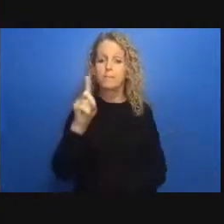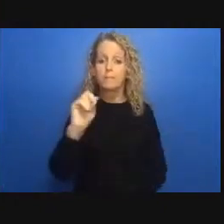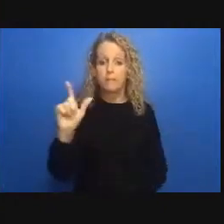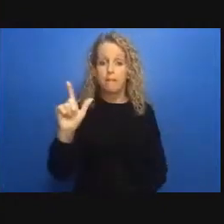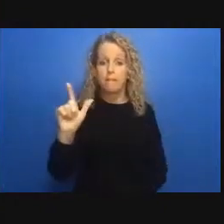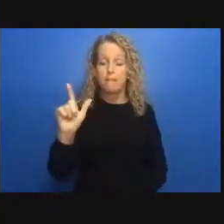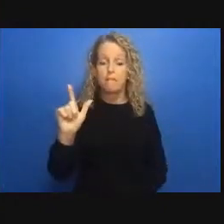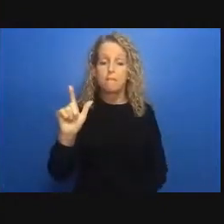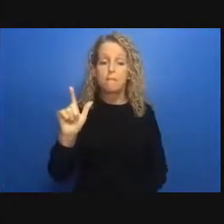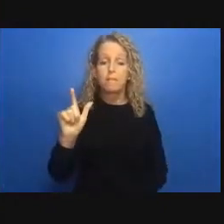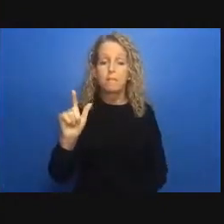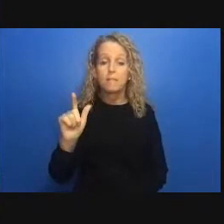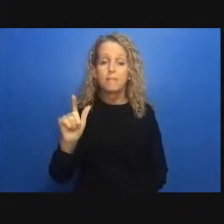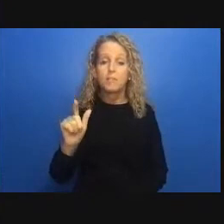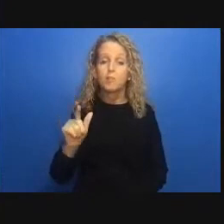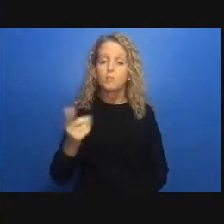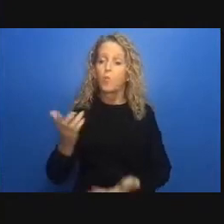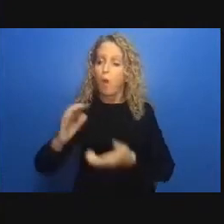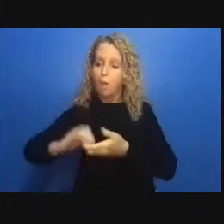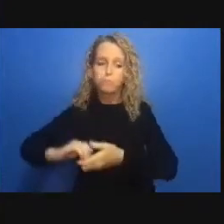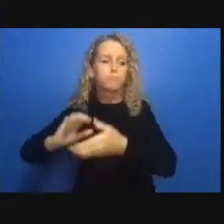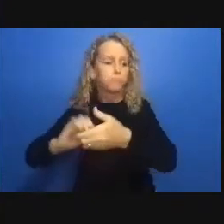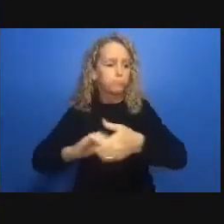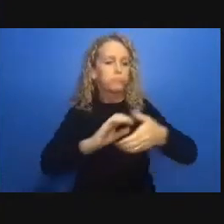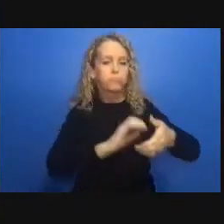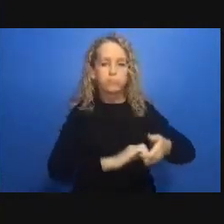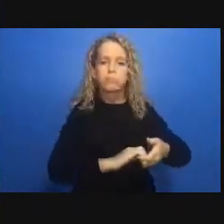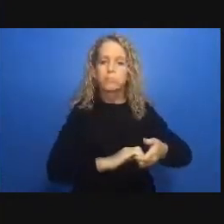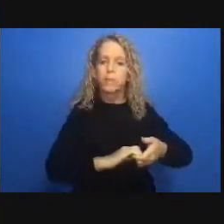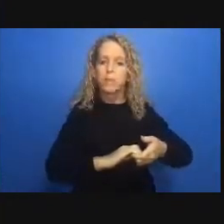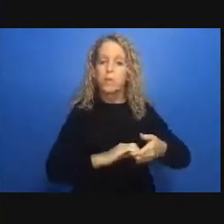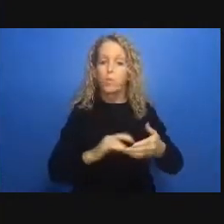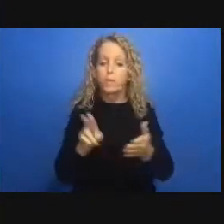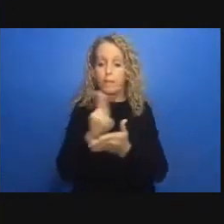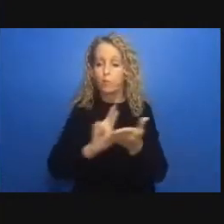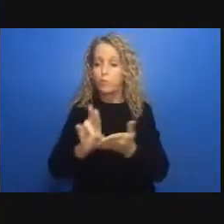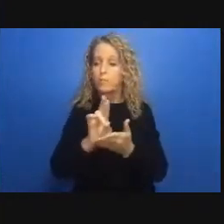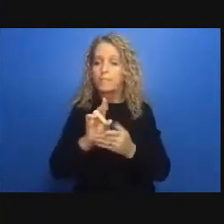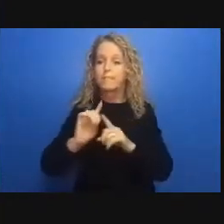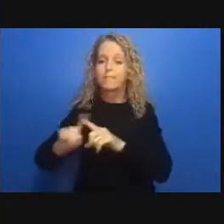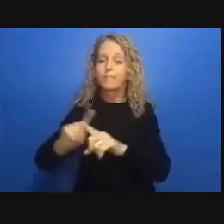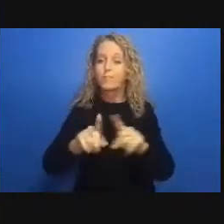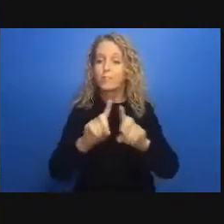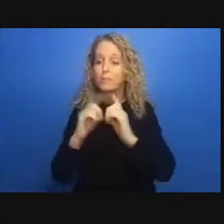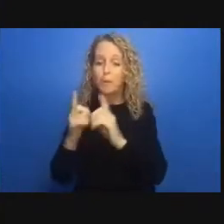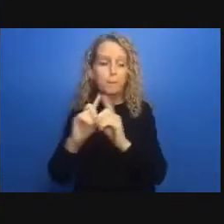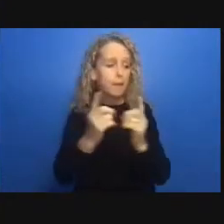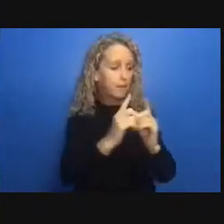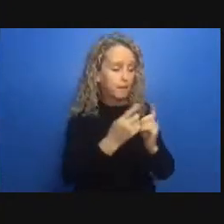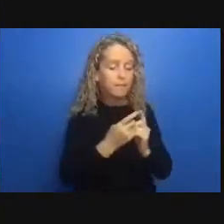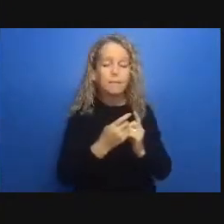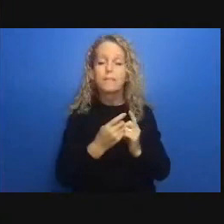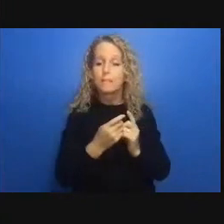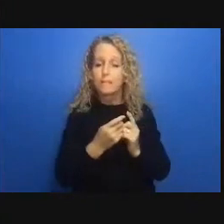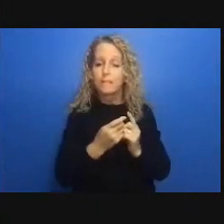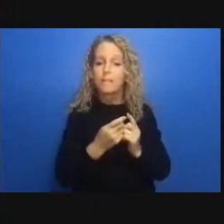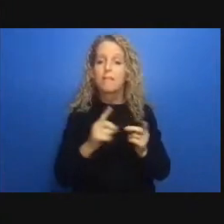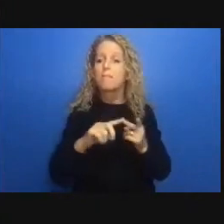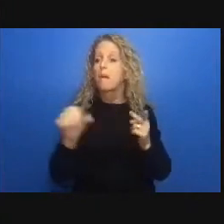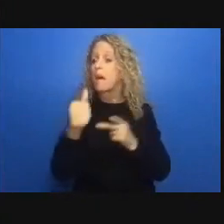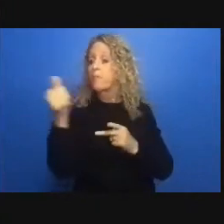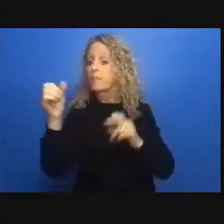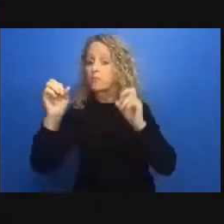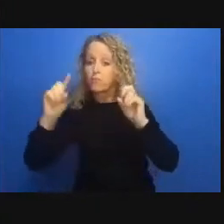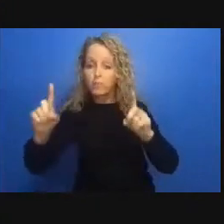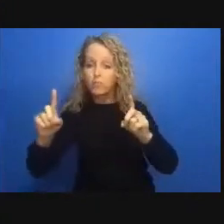form partnerships so that with the university expertise, we can then partner with other education organizations and